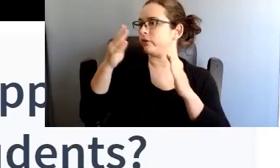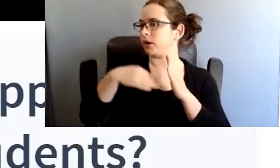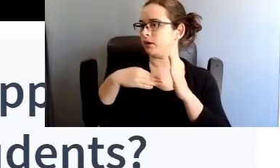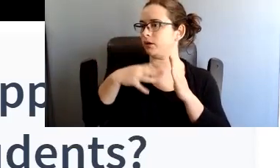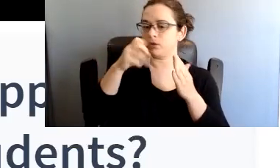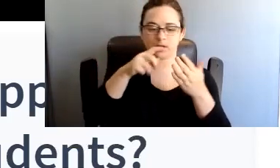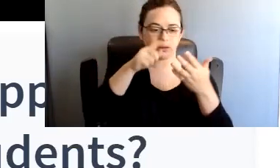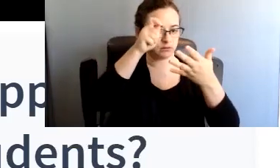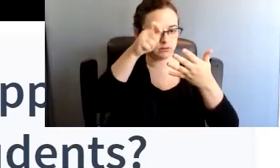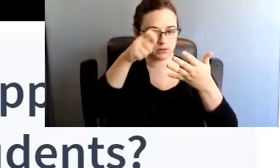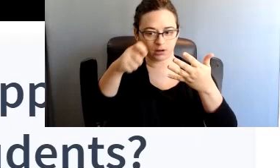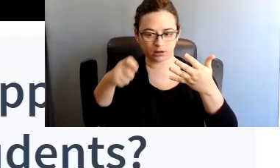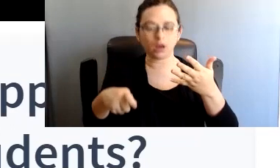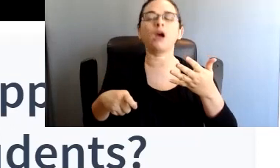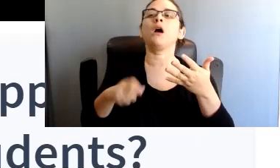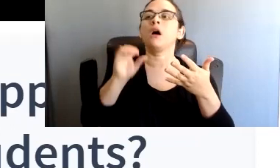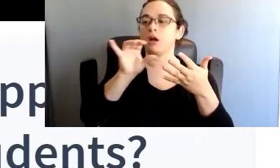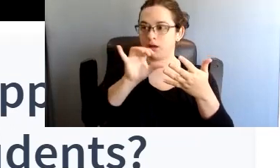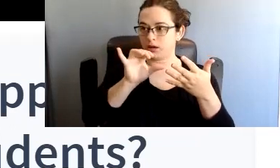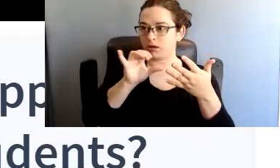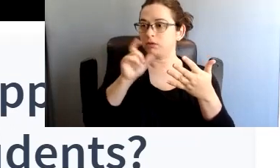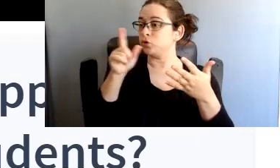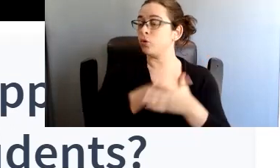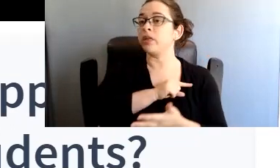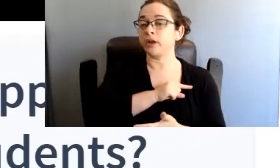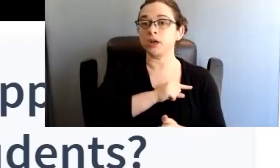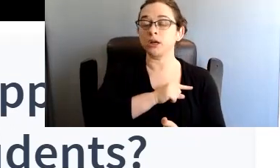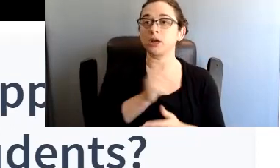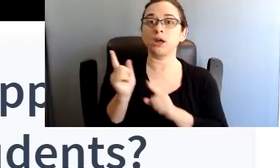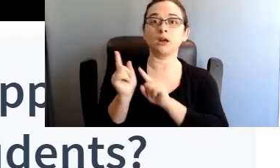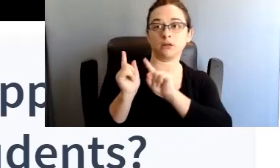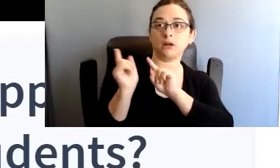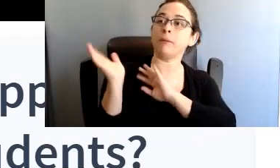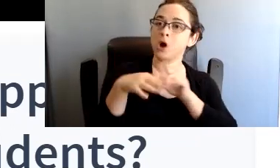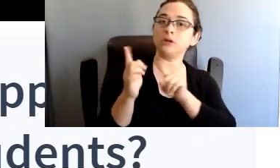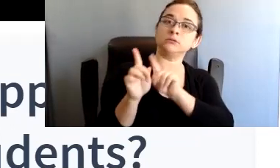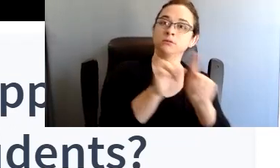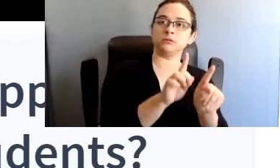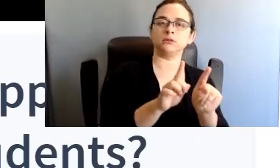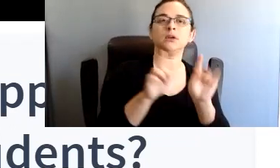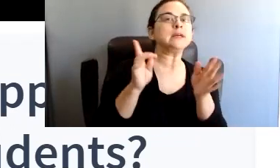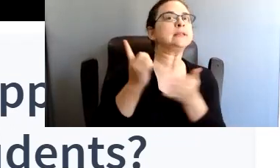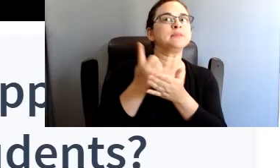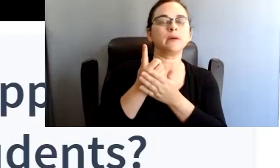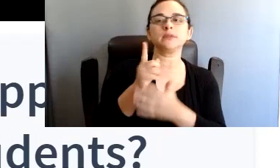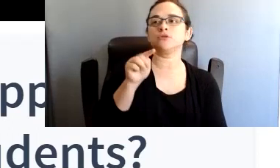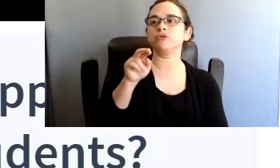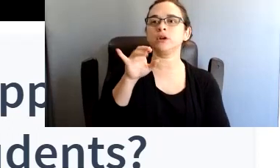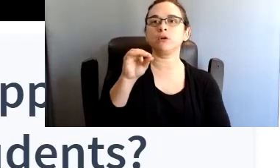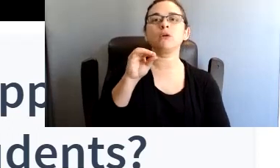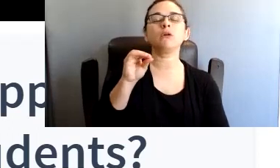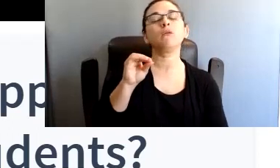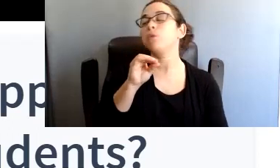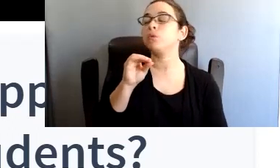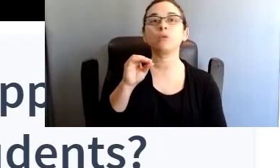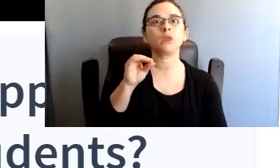what you qualify for, let me walk you over, because sometimes it's just as simple as that. Because sometimes our window of opportunity in Trio is like very small,